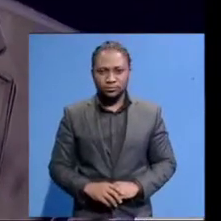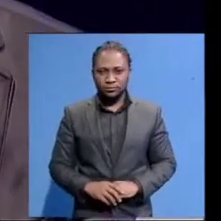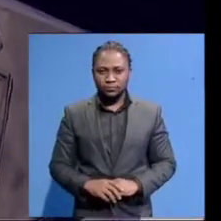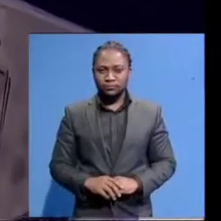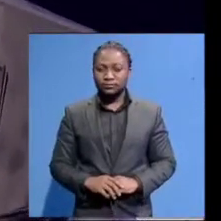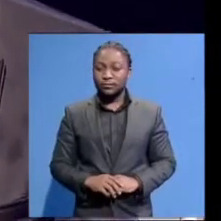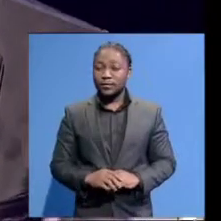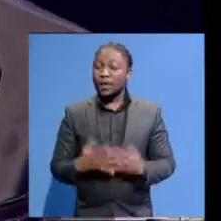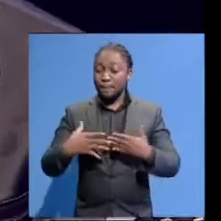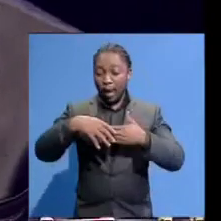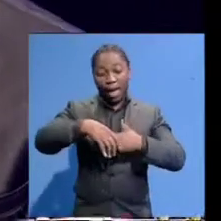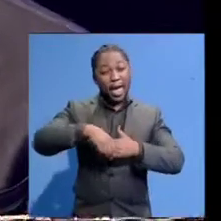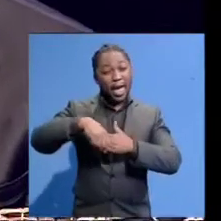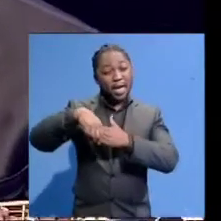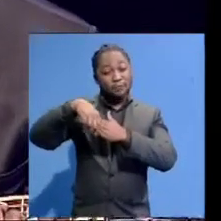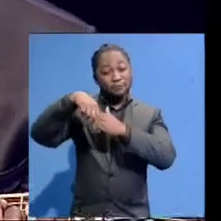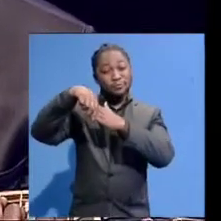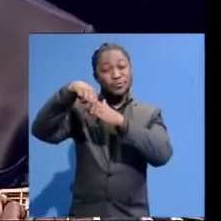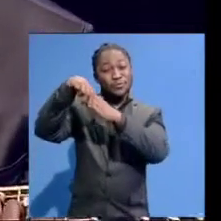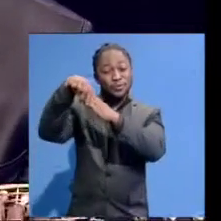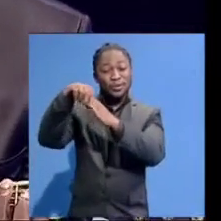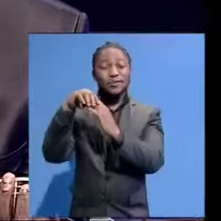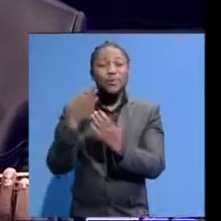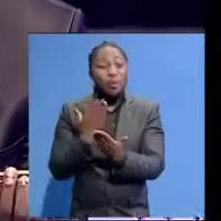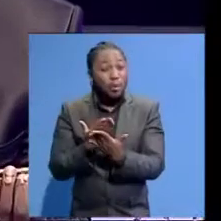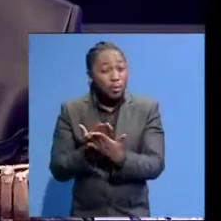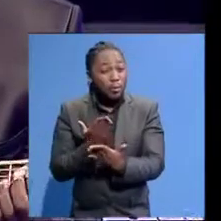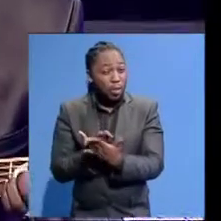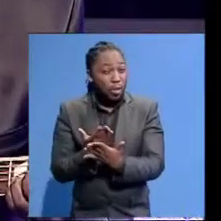Would you hold my hand